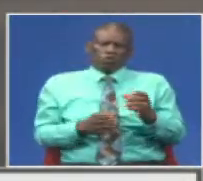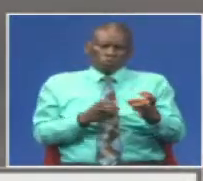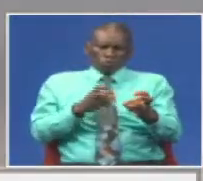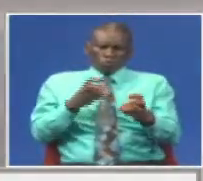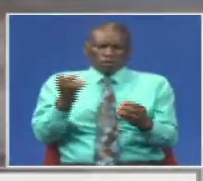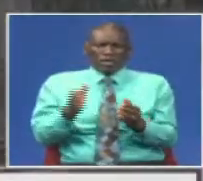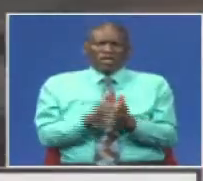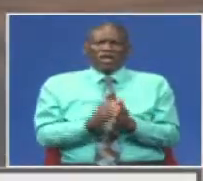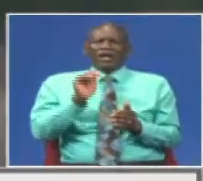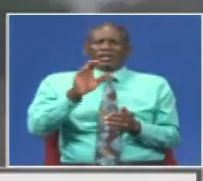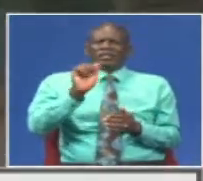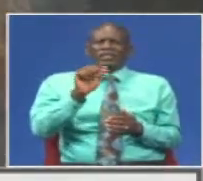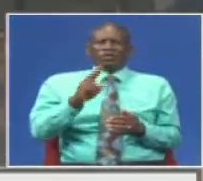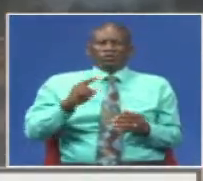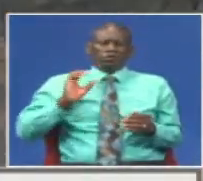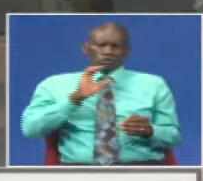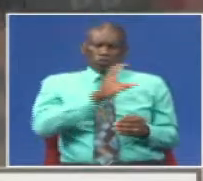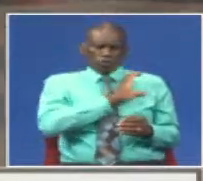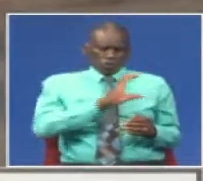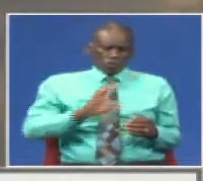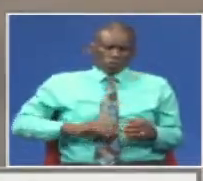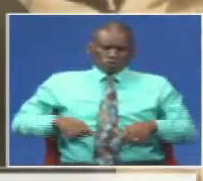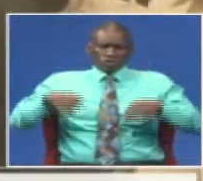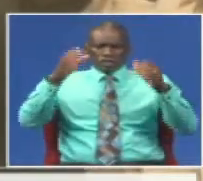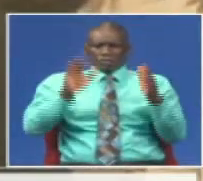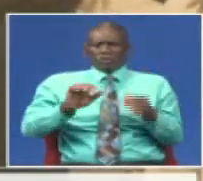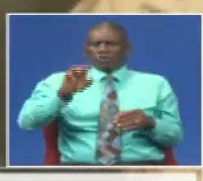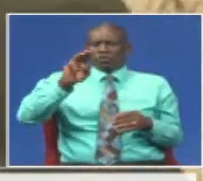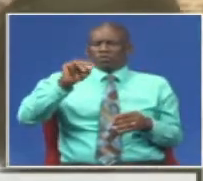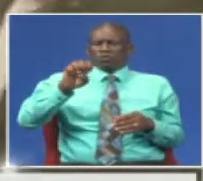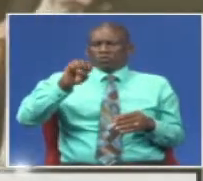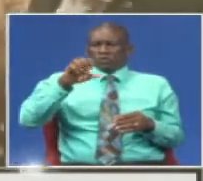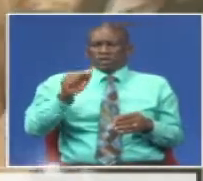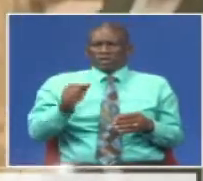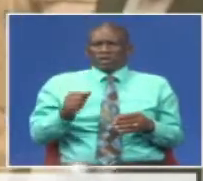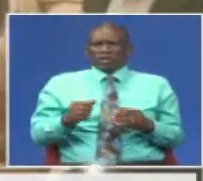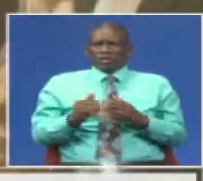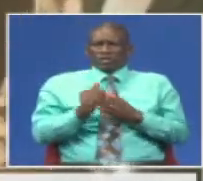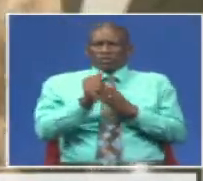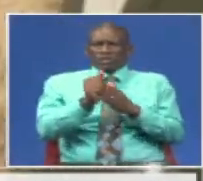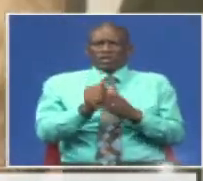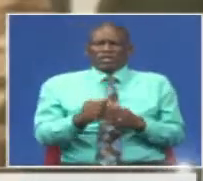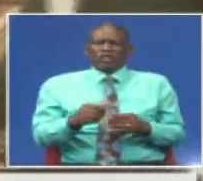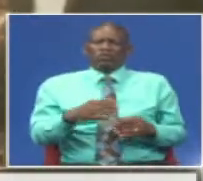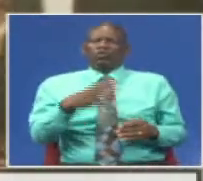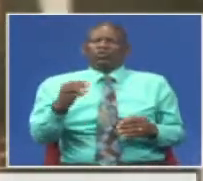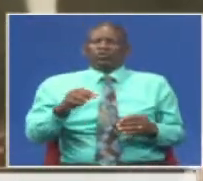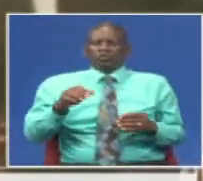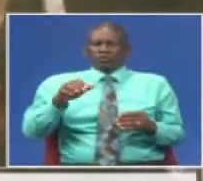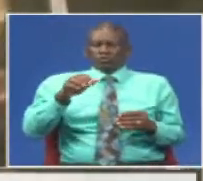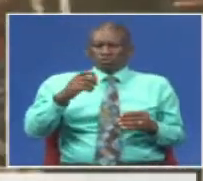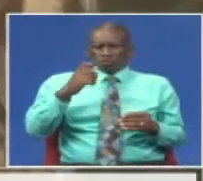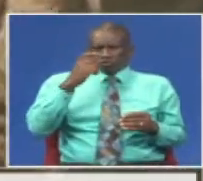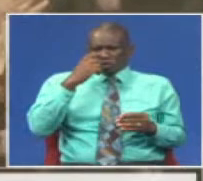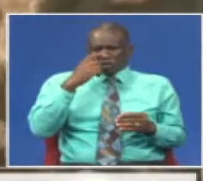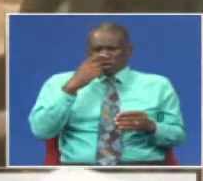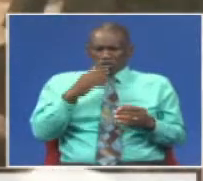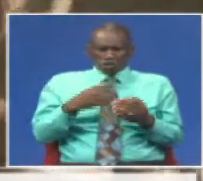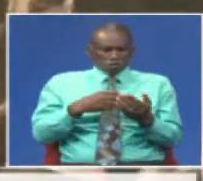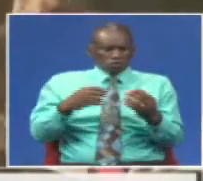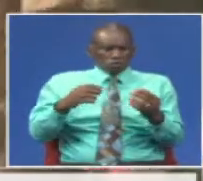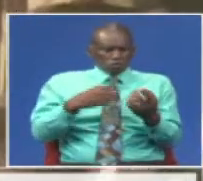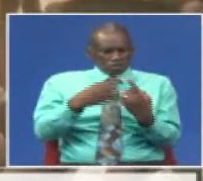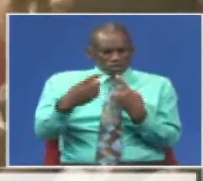the AU Commission Chair Moussa Faki Mahamat to immediately travel to Sudan to engage the parties towards a ceasefire.